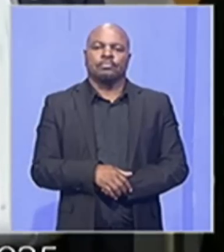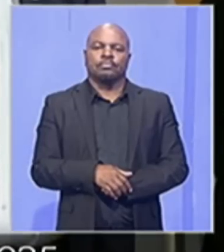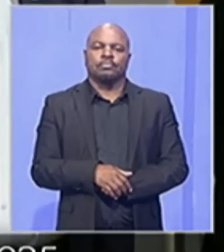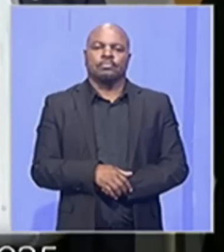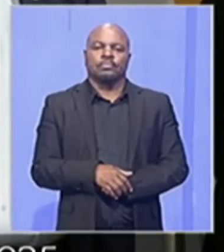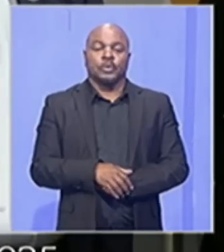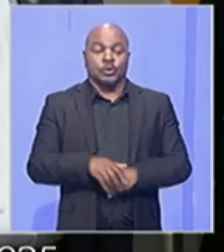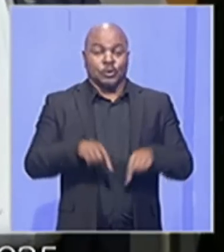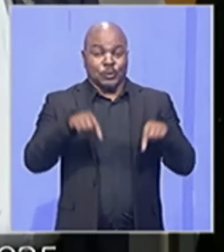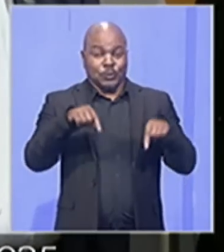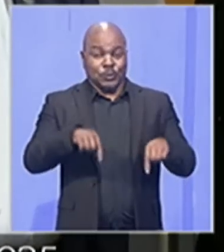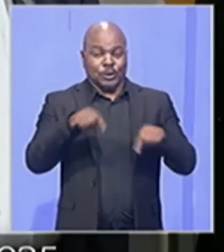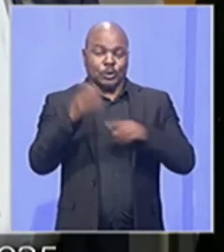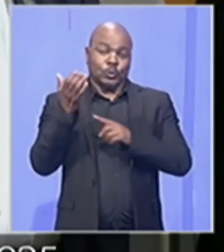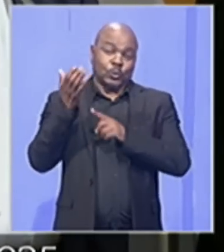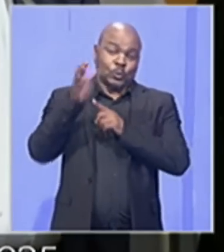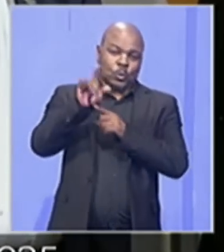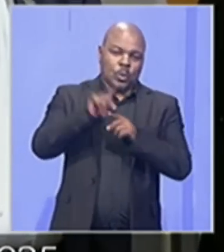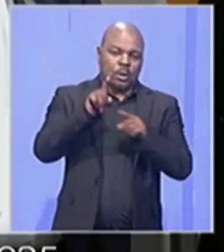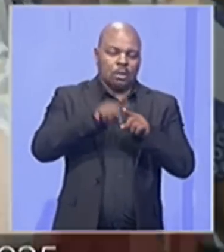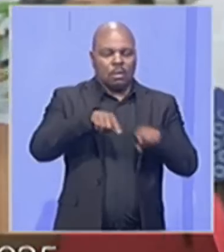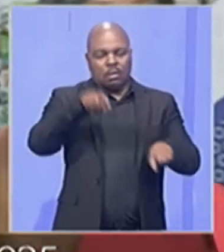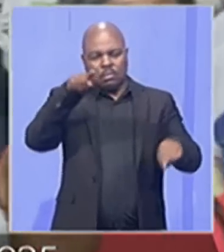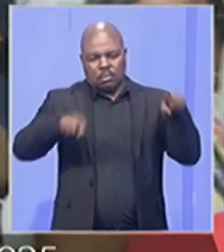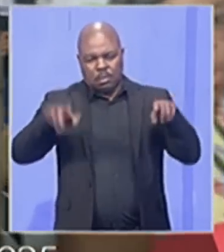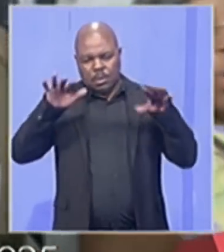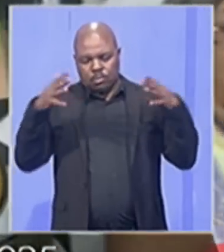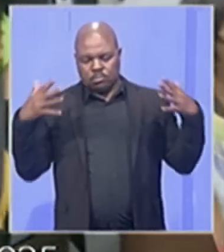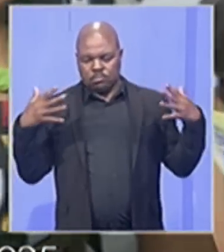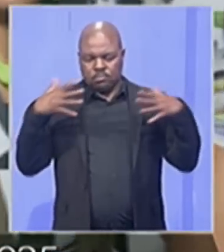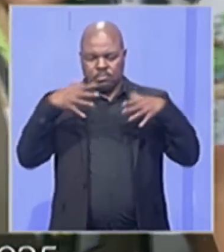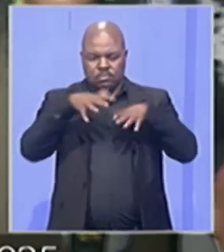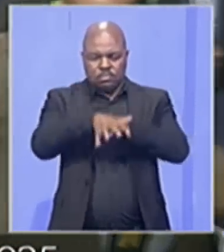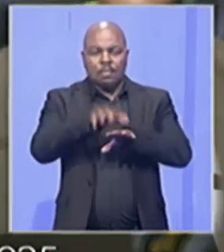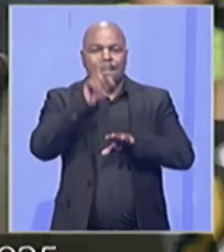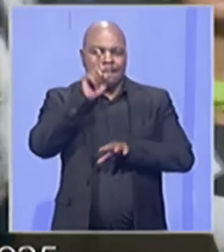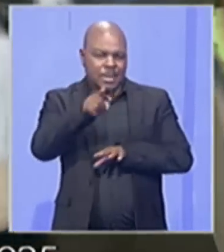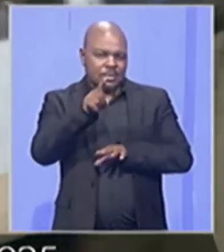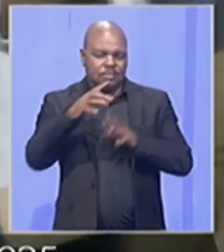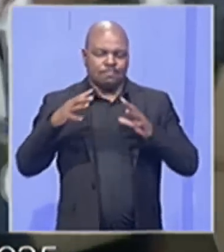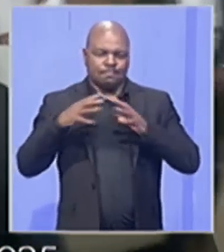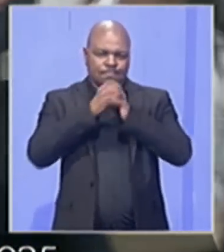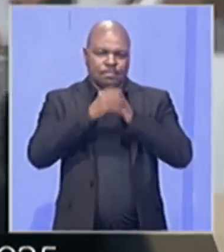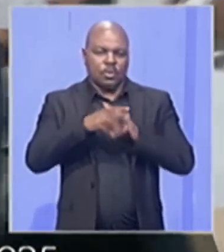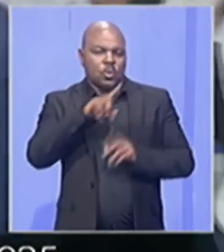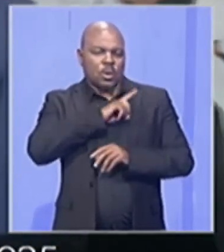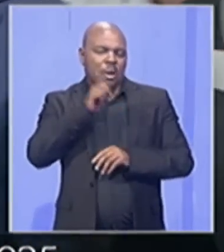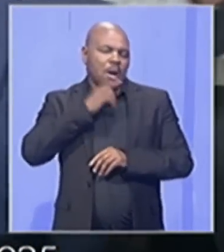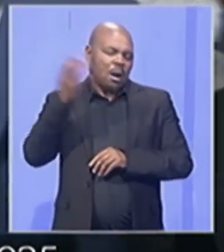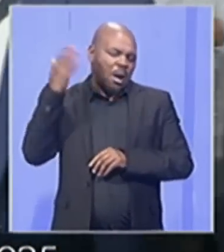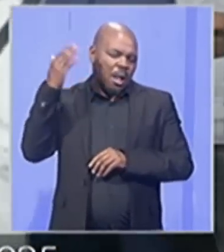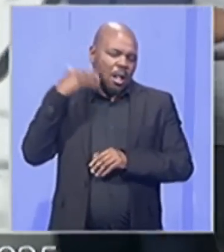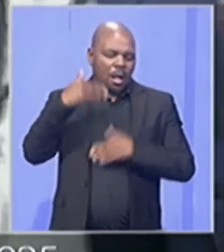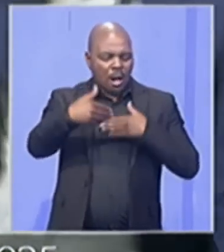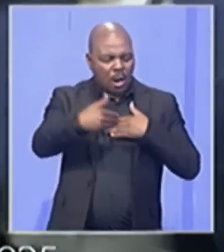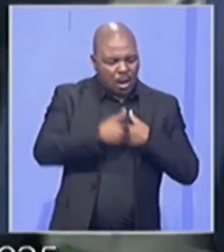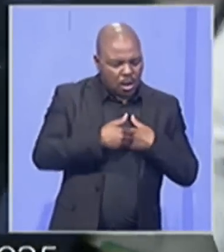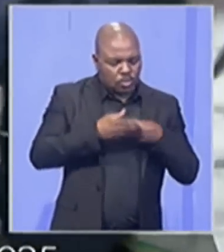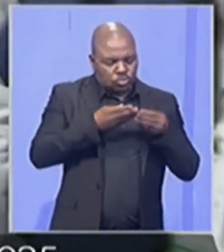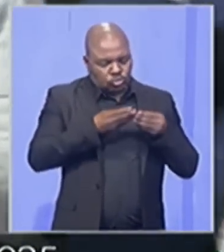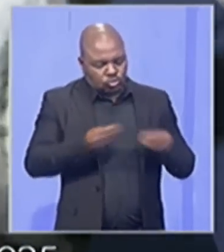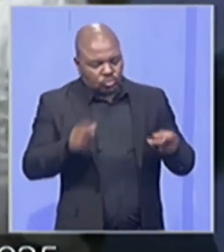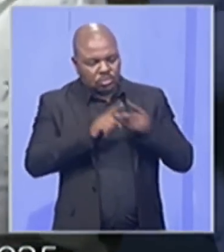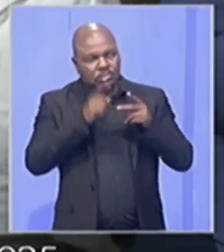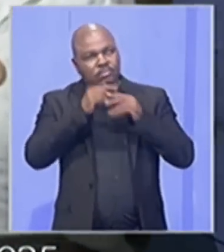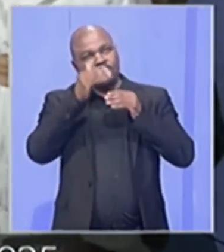Lena ke letsatsi ho bontsha bohlokwa ba kopano ka hare ho setjhaba tlasa mokotaba o reng ho fodisa maqeba a kgale le ho hahamalla bokamosong